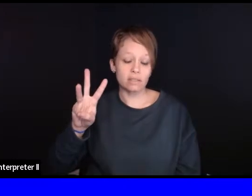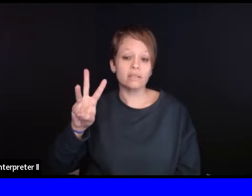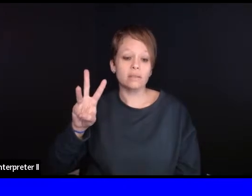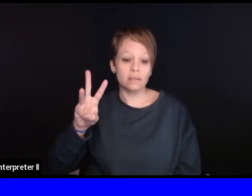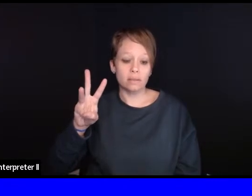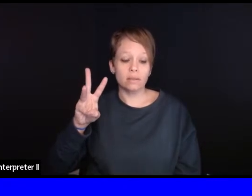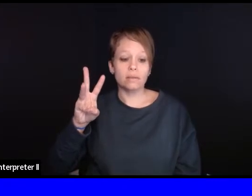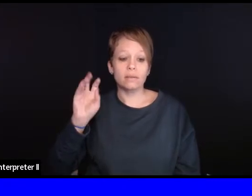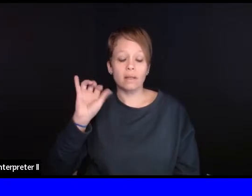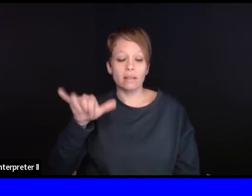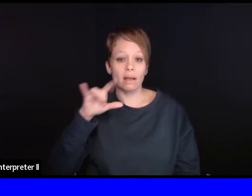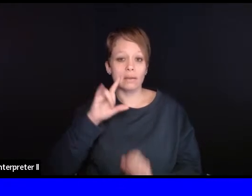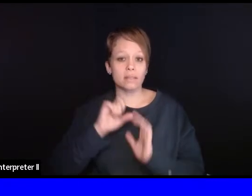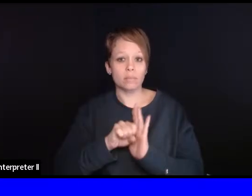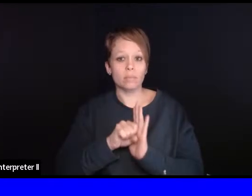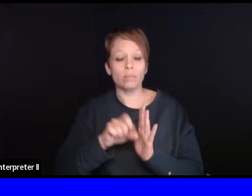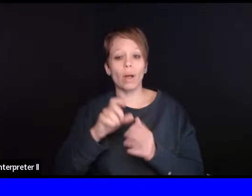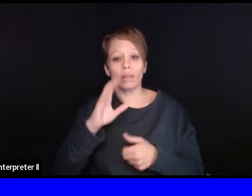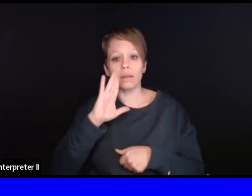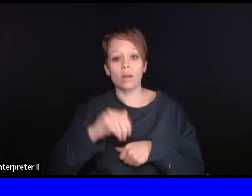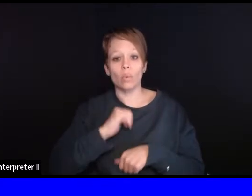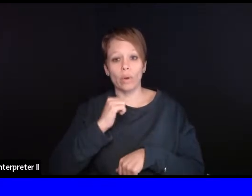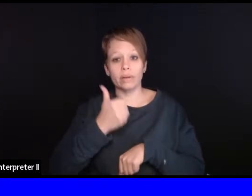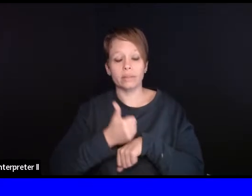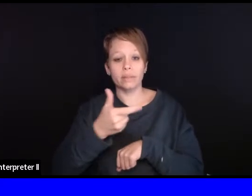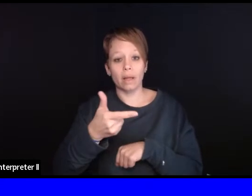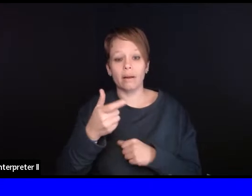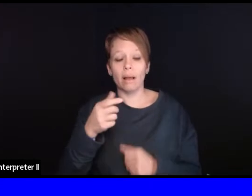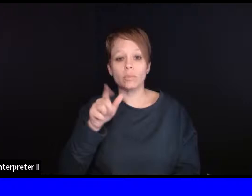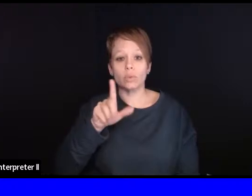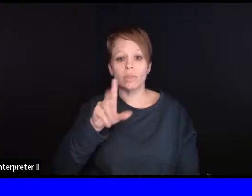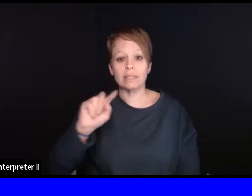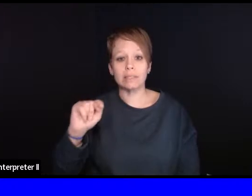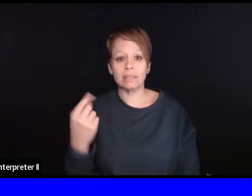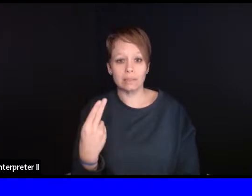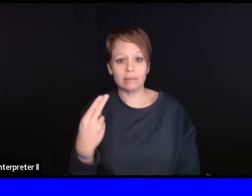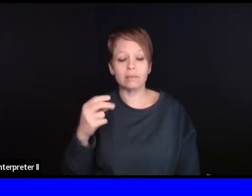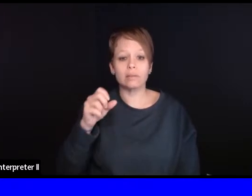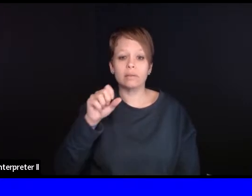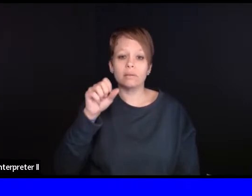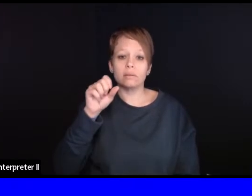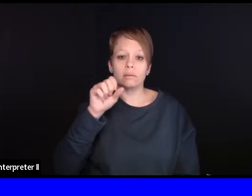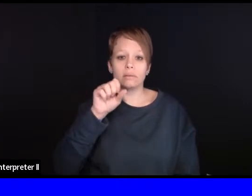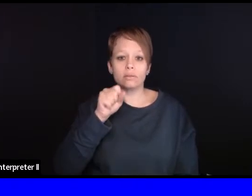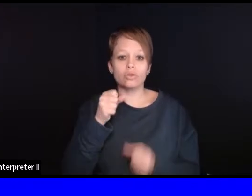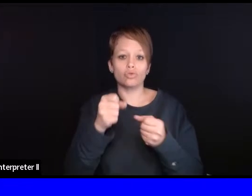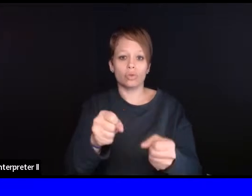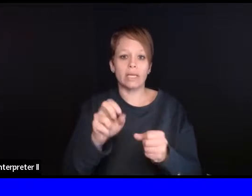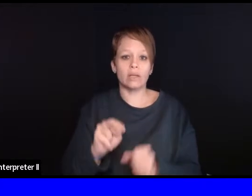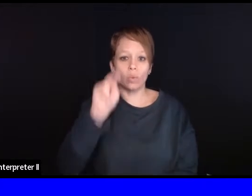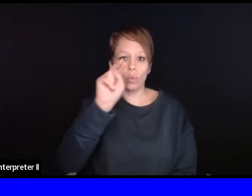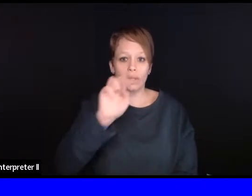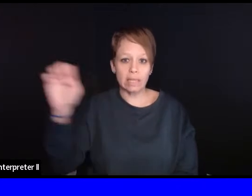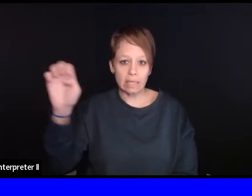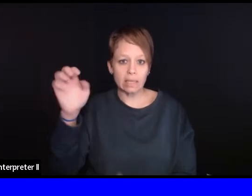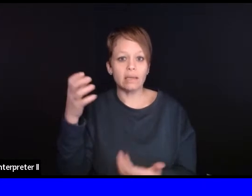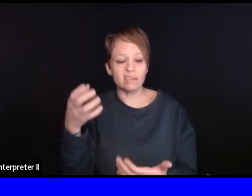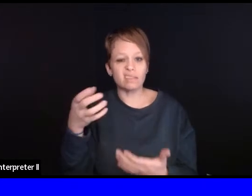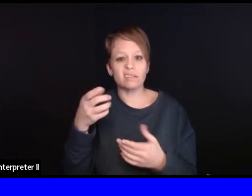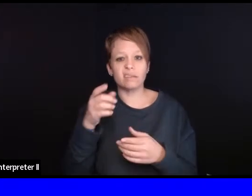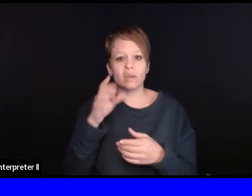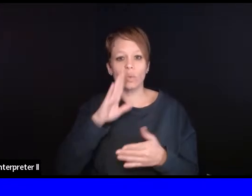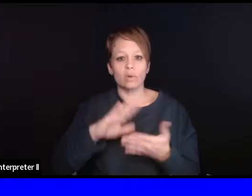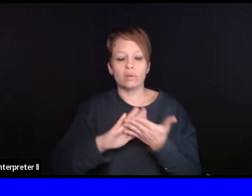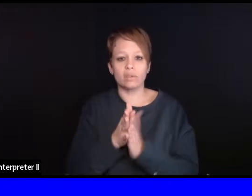would symbolically designate 26th Street Northeast between Benning Road and H Street as Lee Elder Way, and that's the name of the bill, Lee Elder